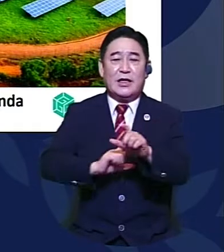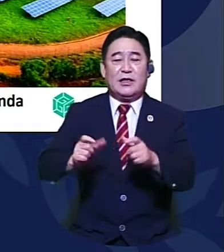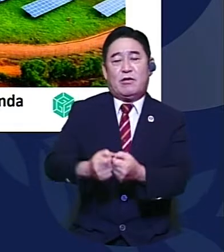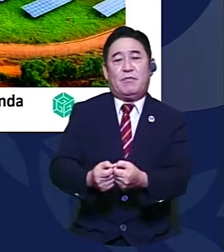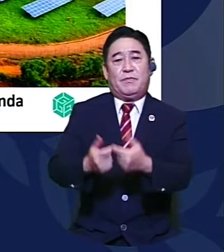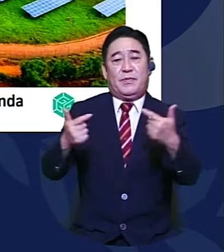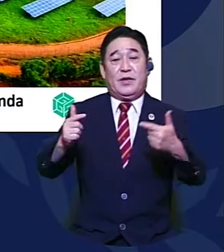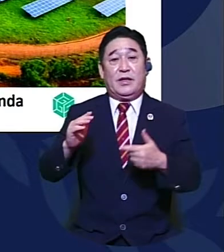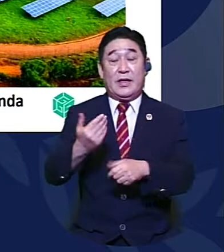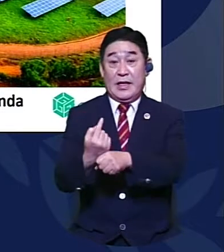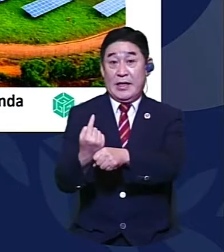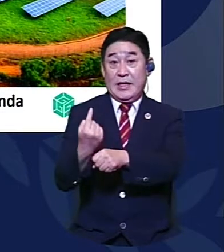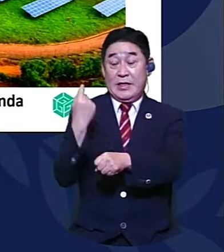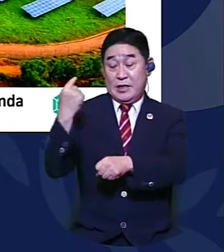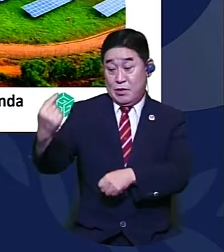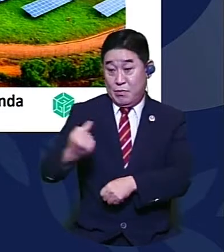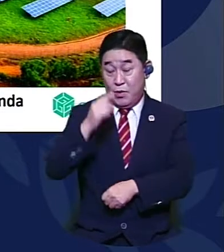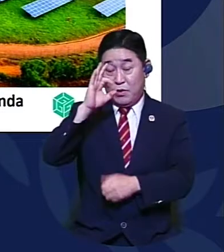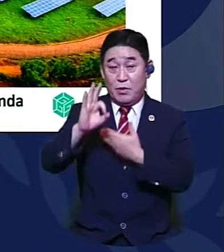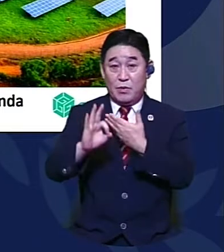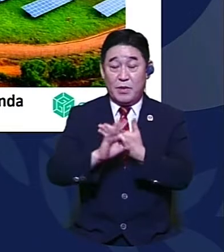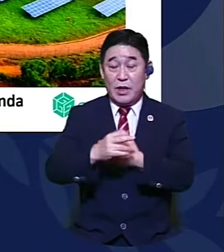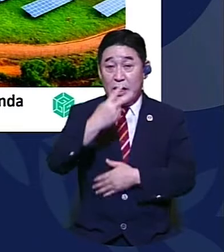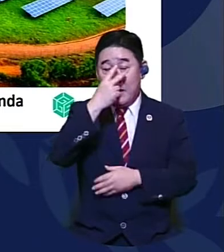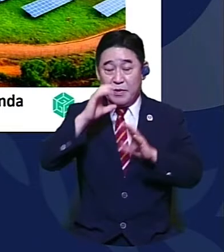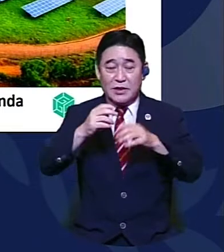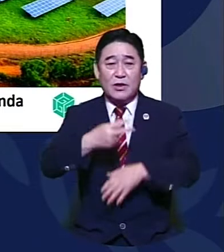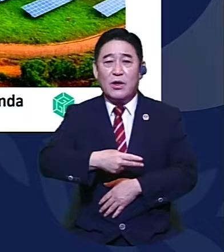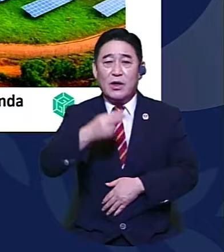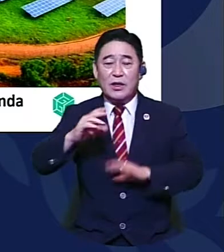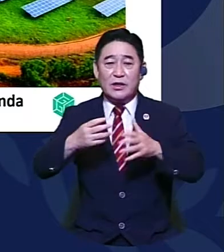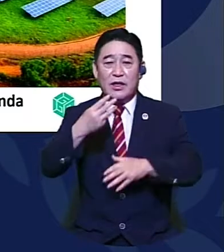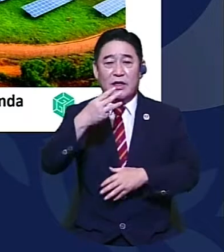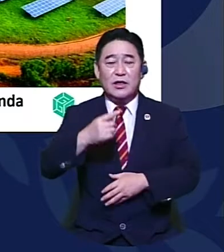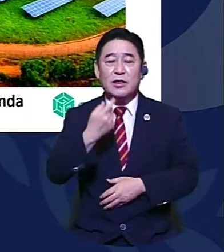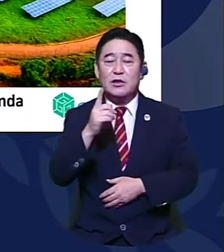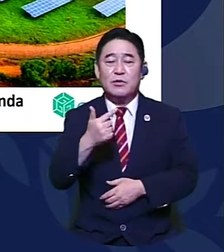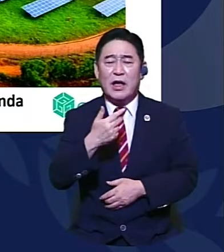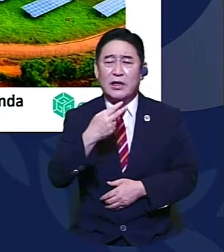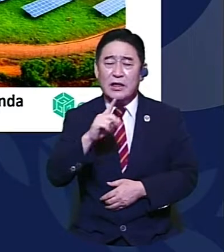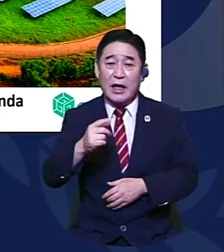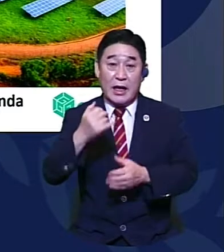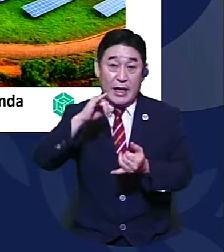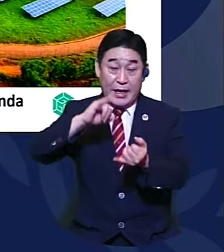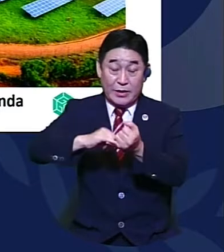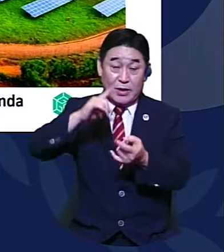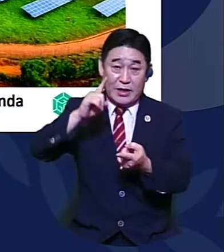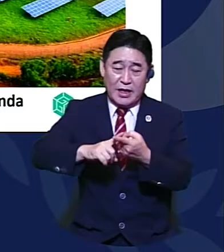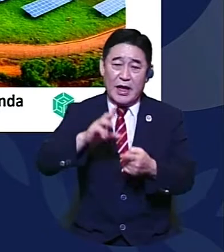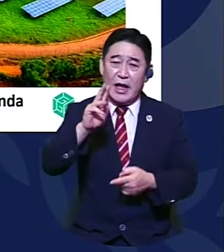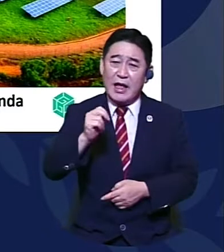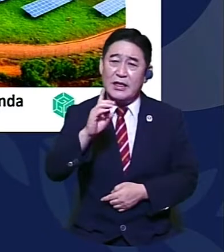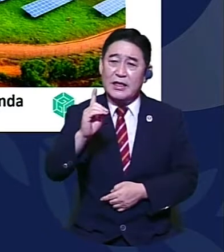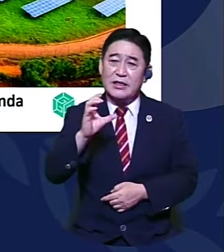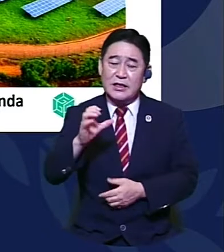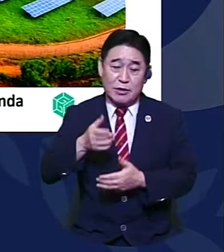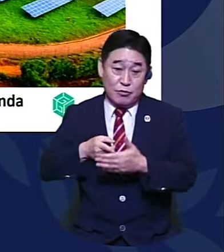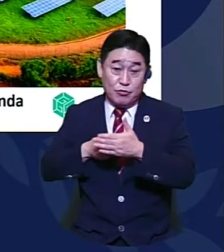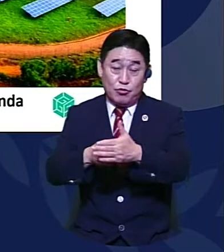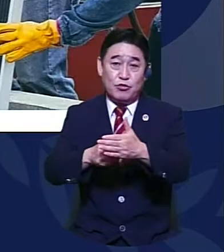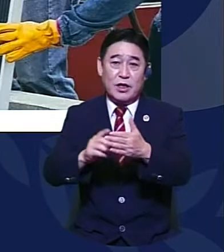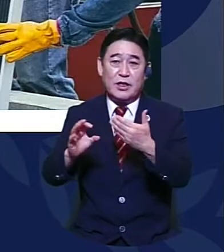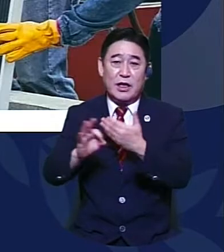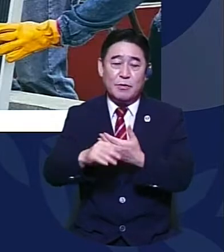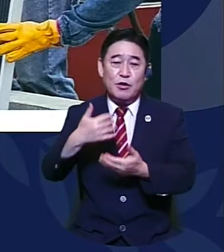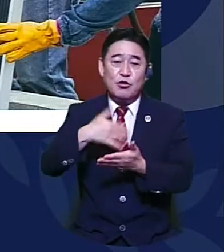last year that said if Mexico, Indonesia, Rwanda just did what they promised in their NDCs, they would create millions of new jobs.